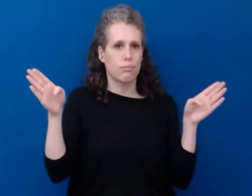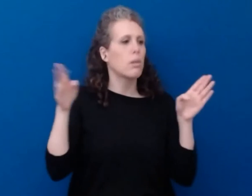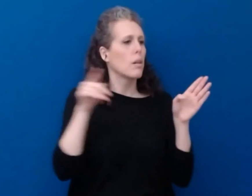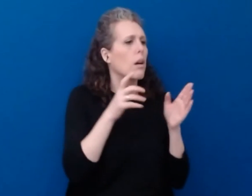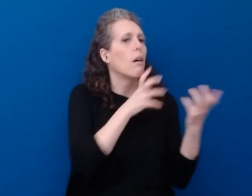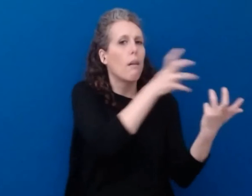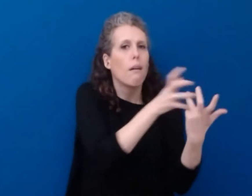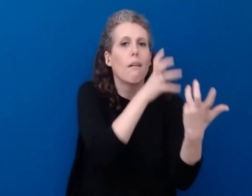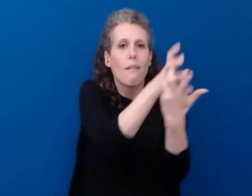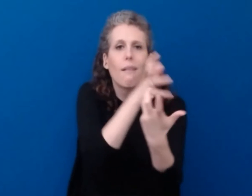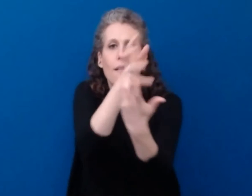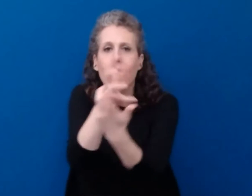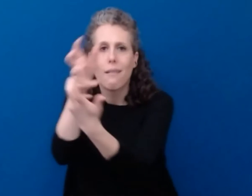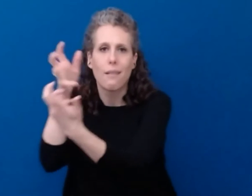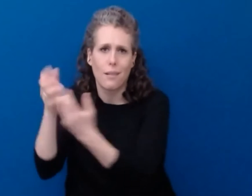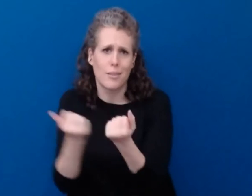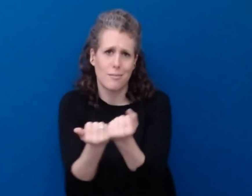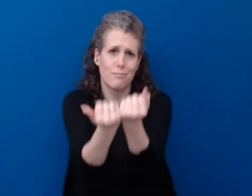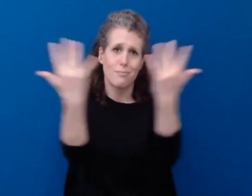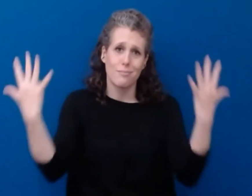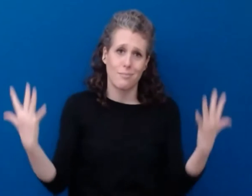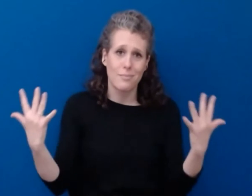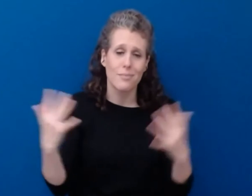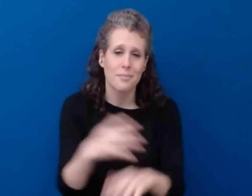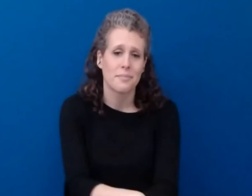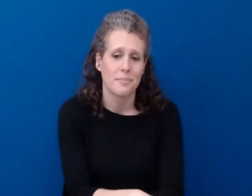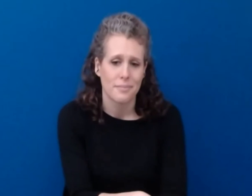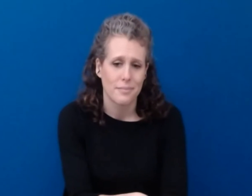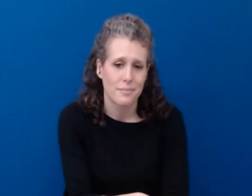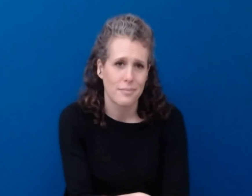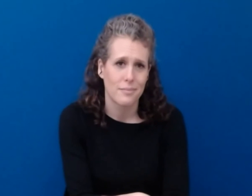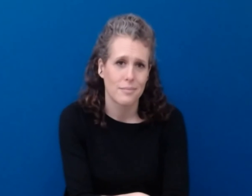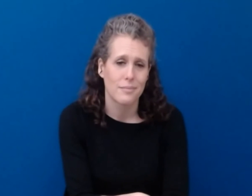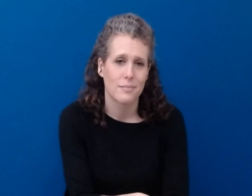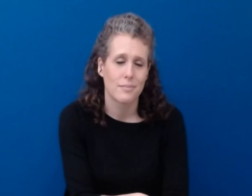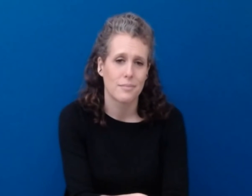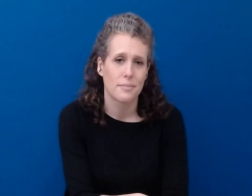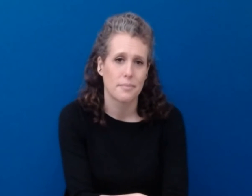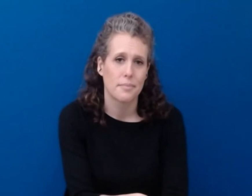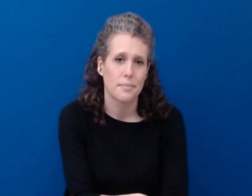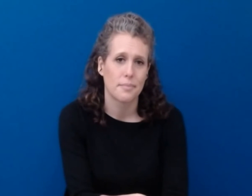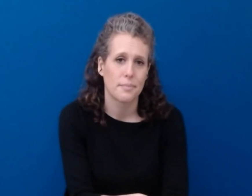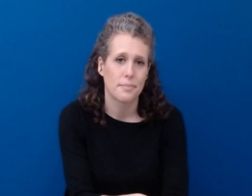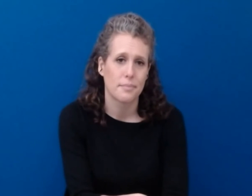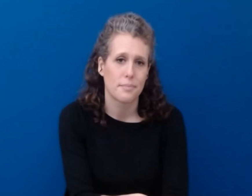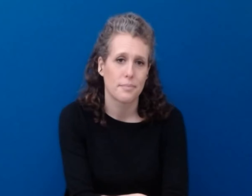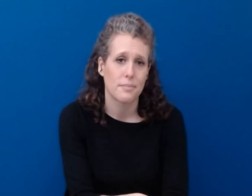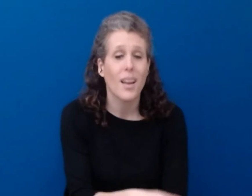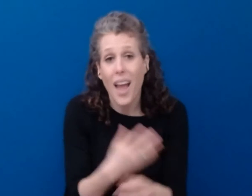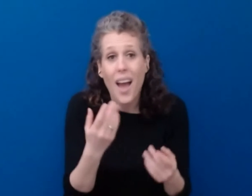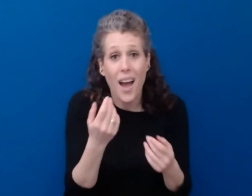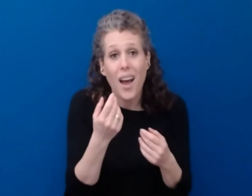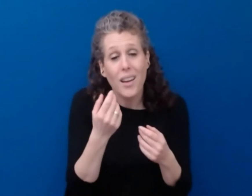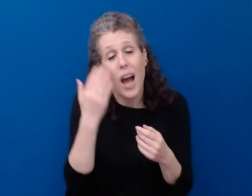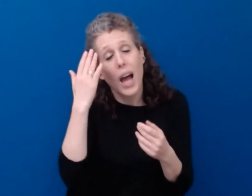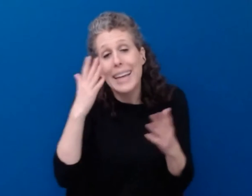provide good things for other or for multiple needs at the same time, which is sometimes a